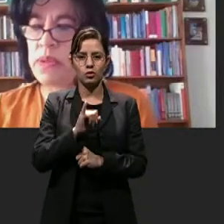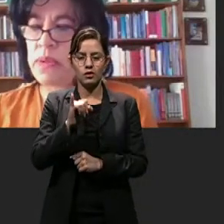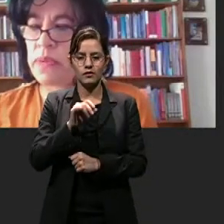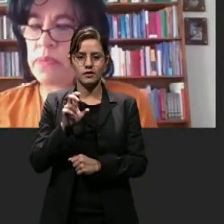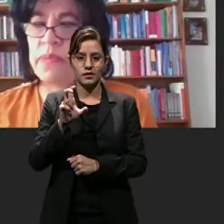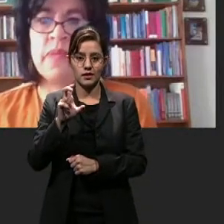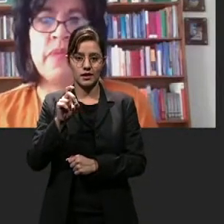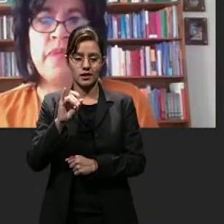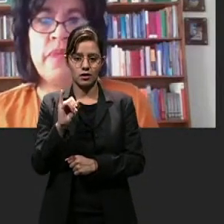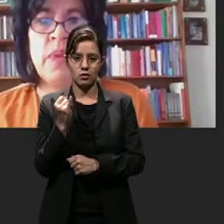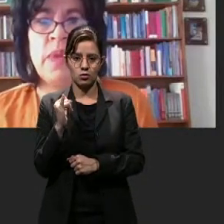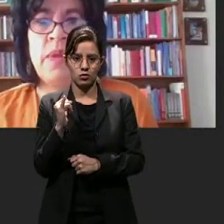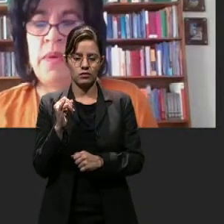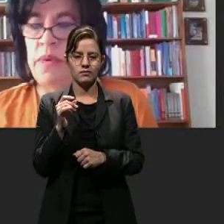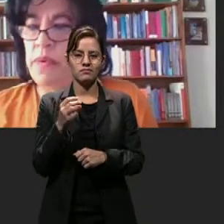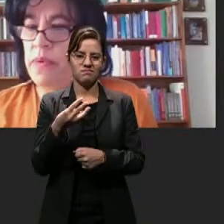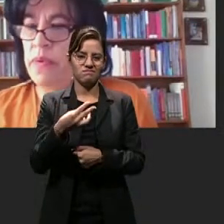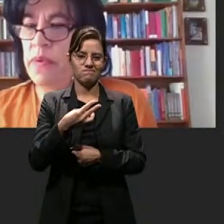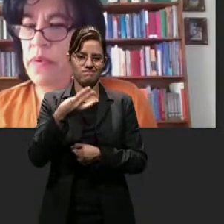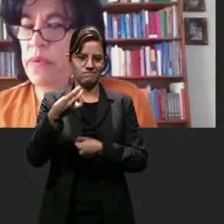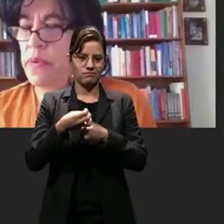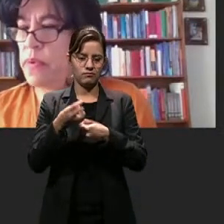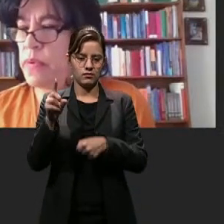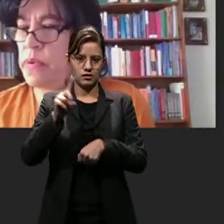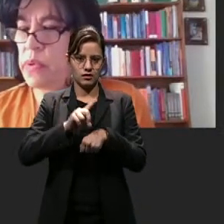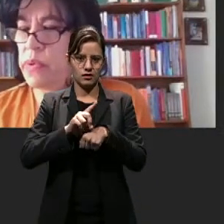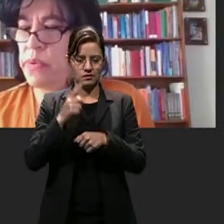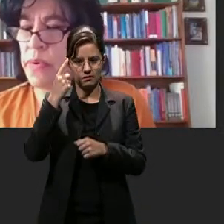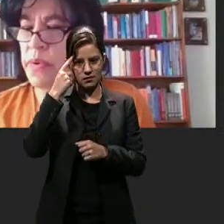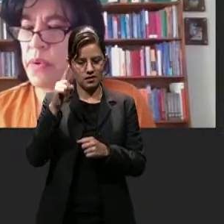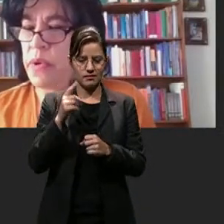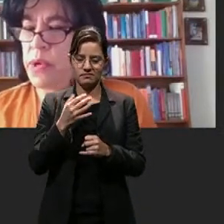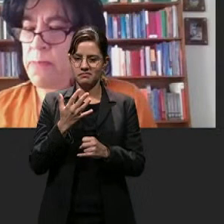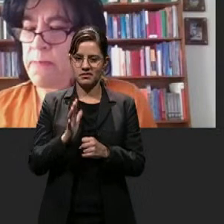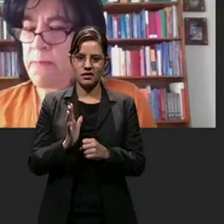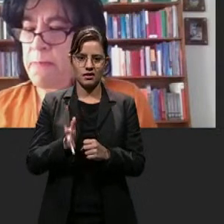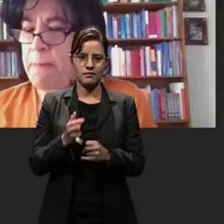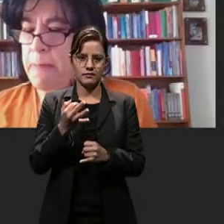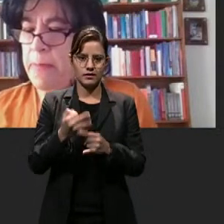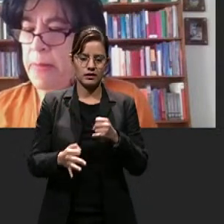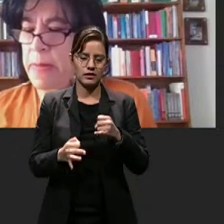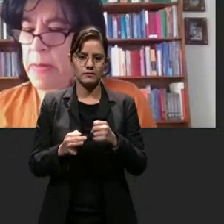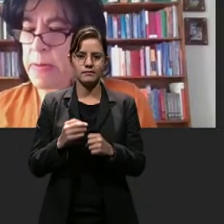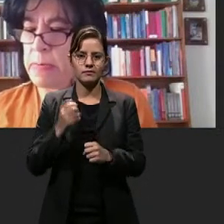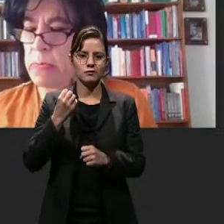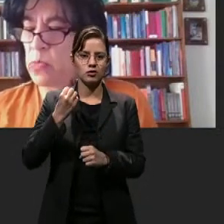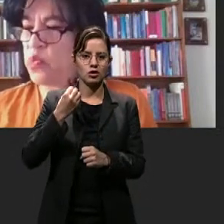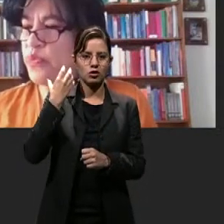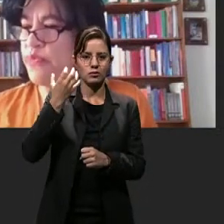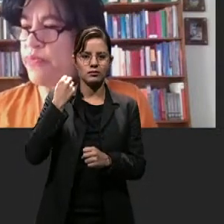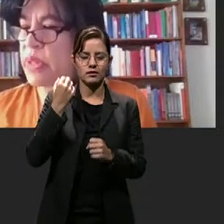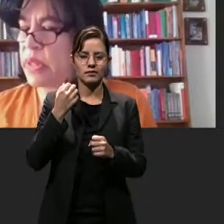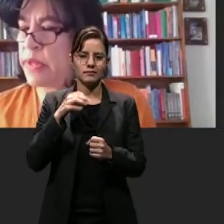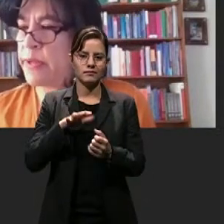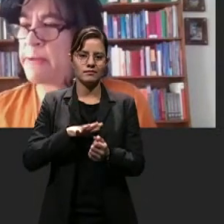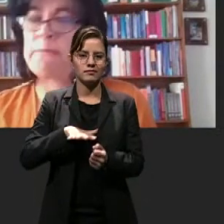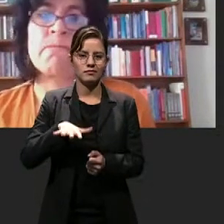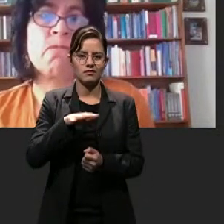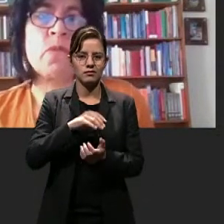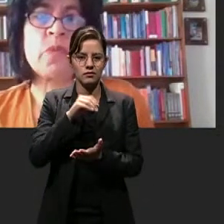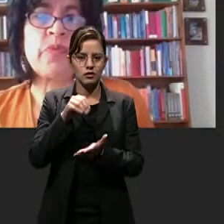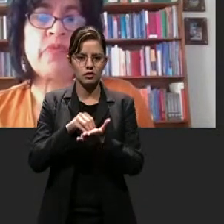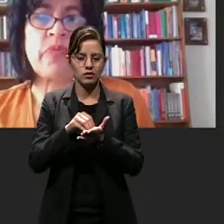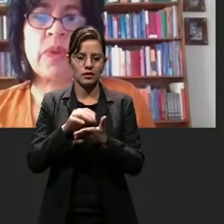which is the third day of our summit, and it's also the last day of our summit for electoral democracy for